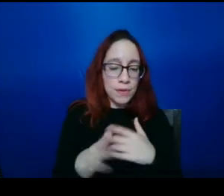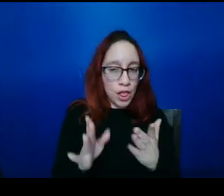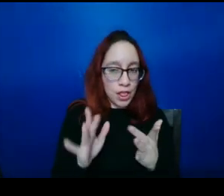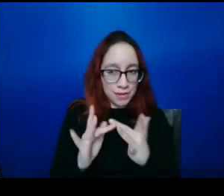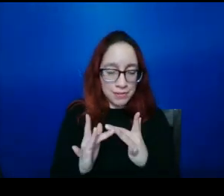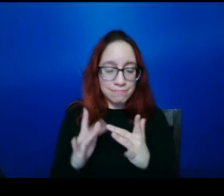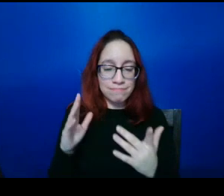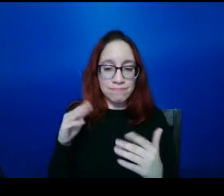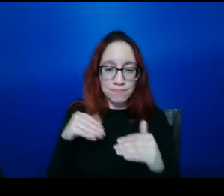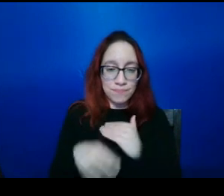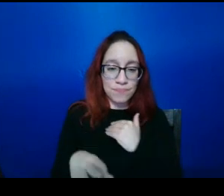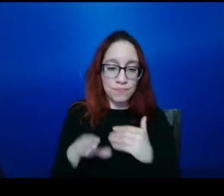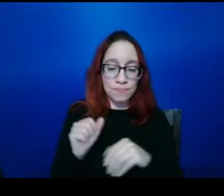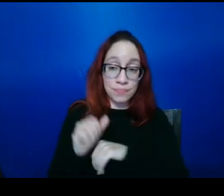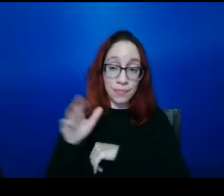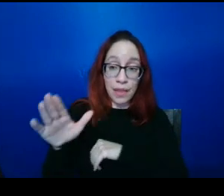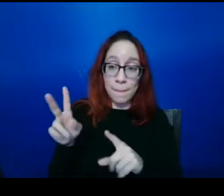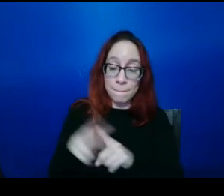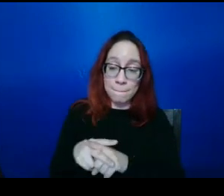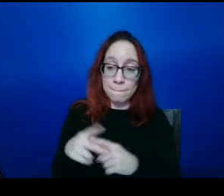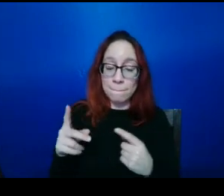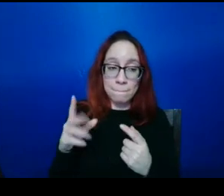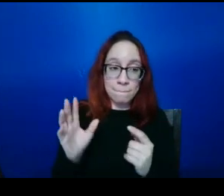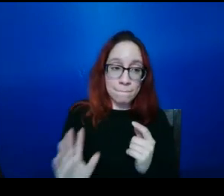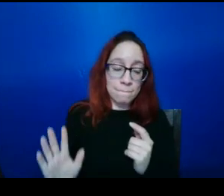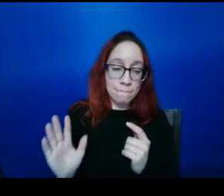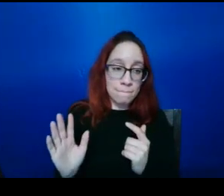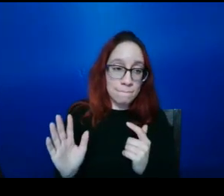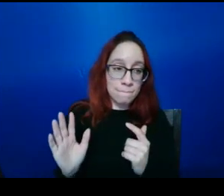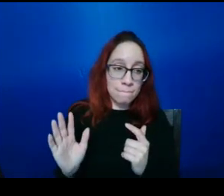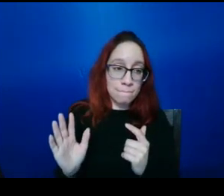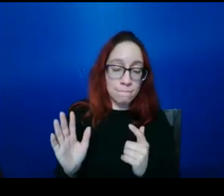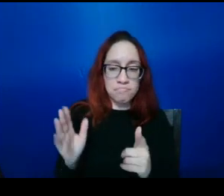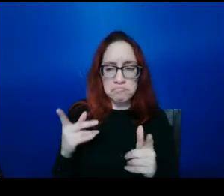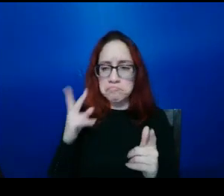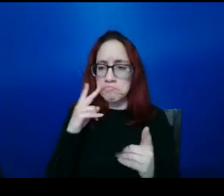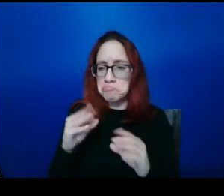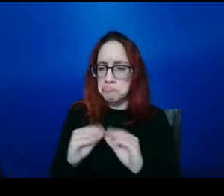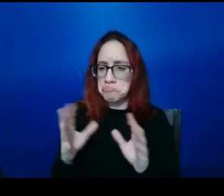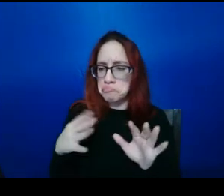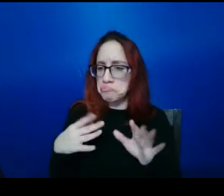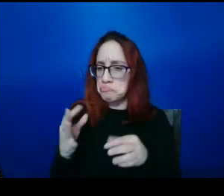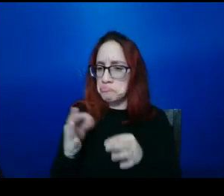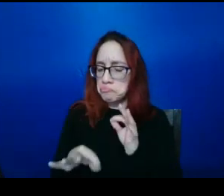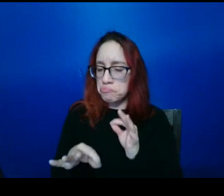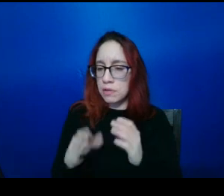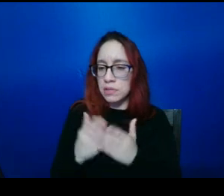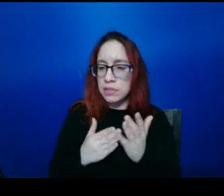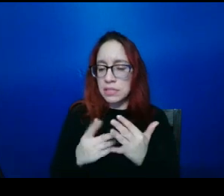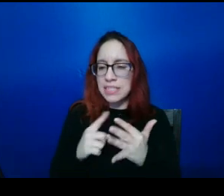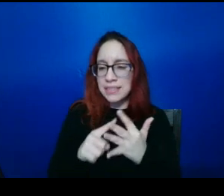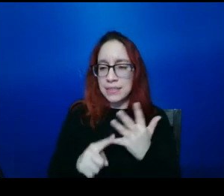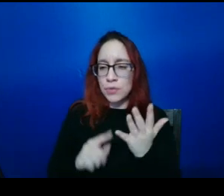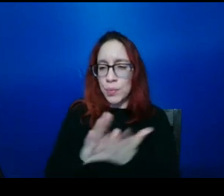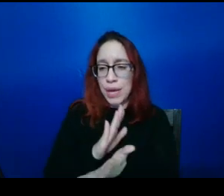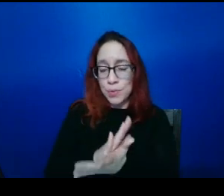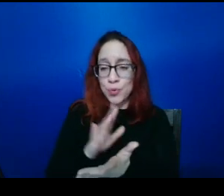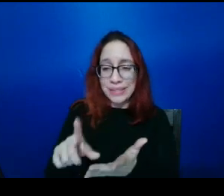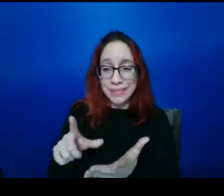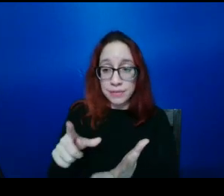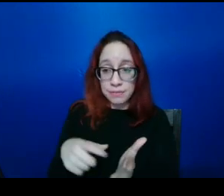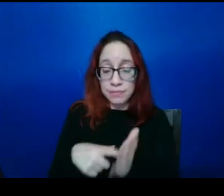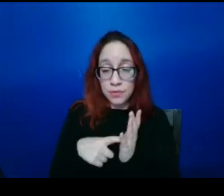go online and submit the application. It's pretty self-explanatory, and there are some certain documents that we need to collect